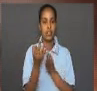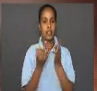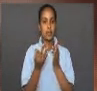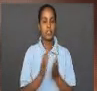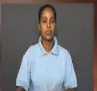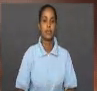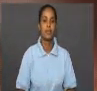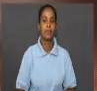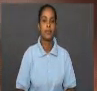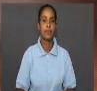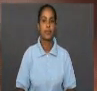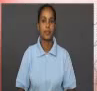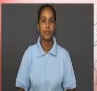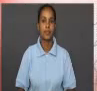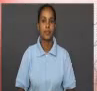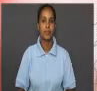expression.